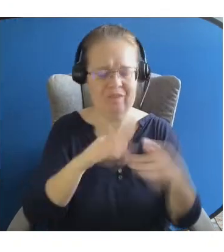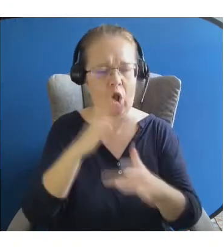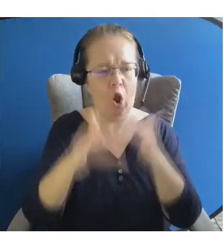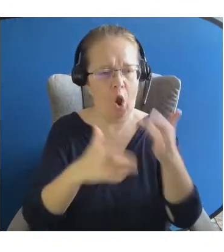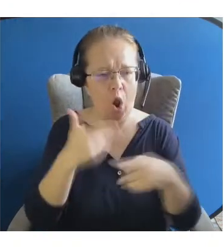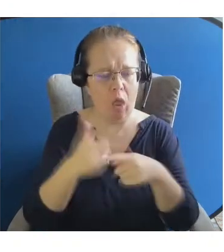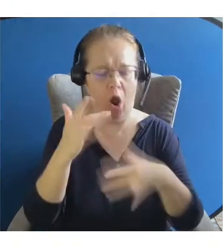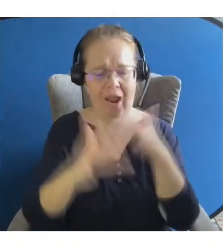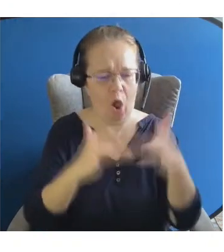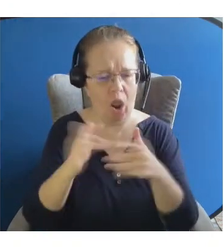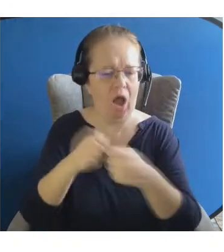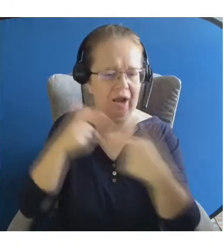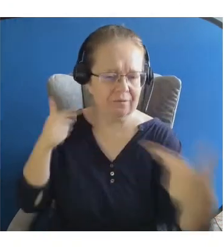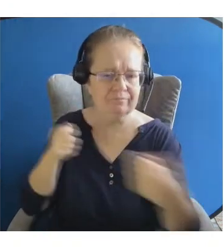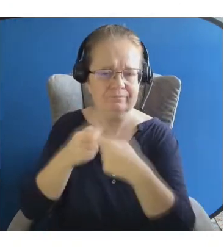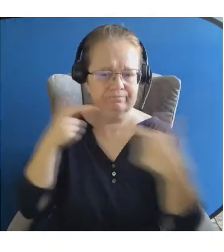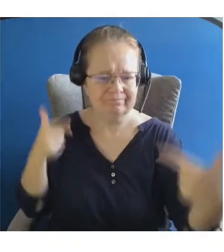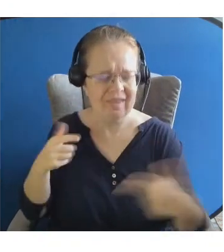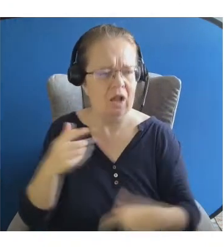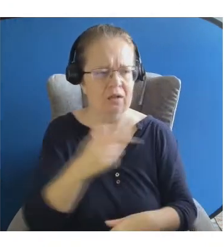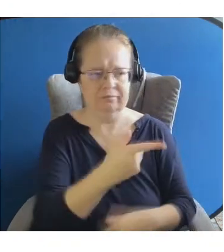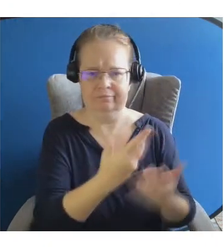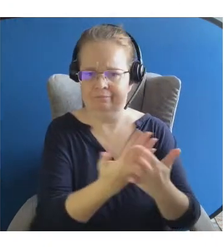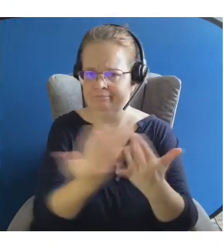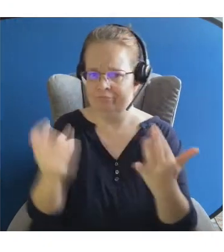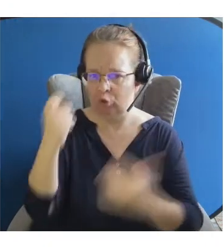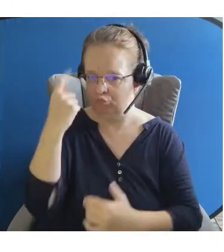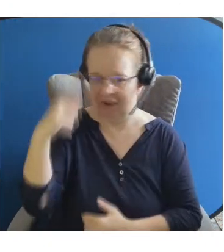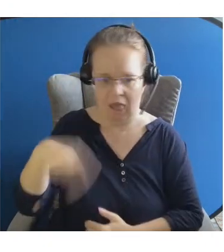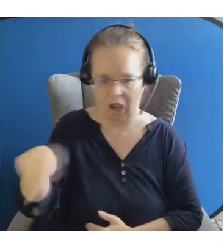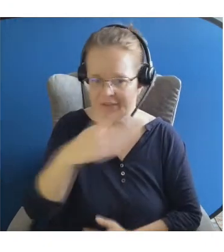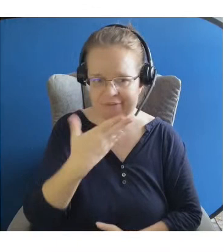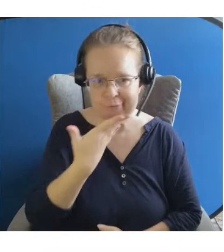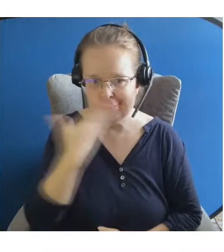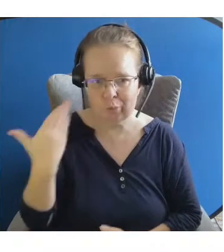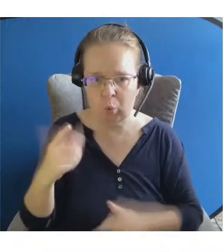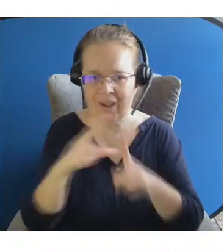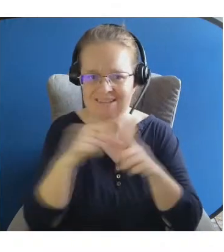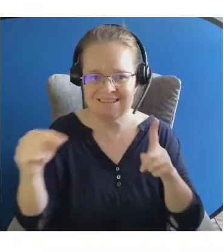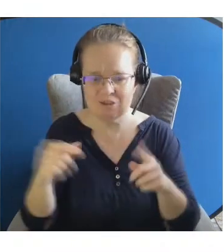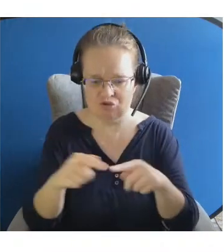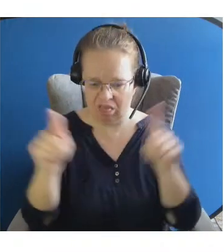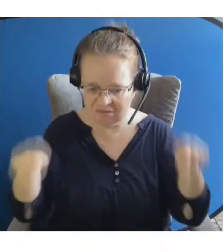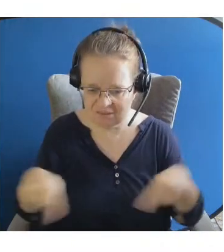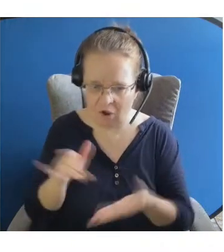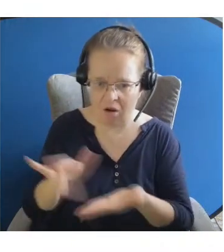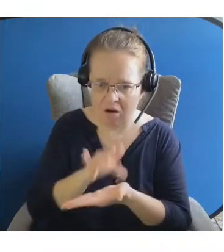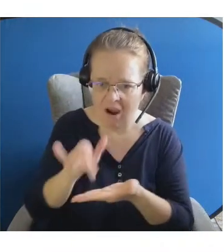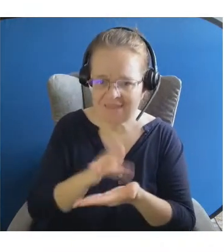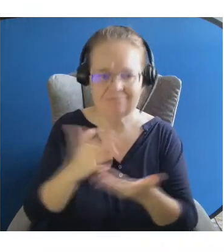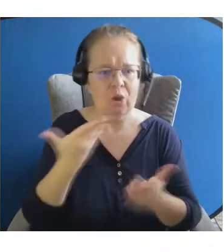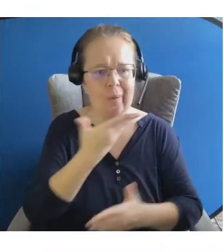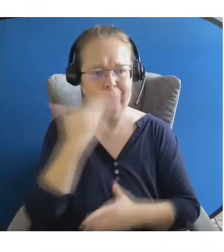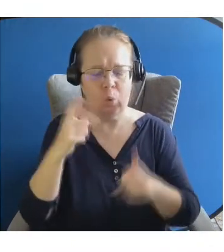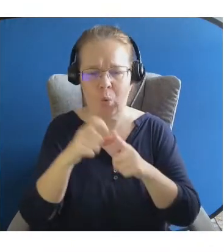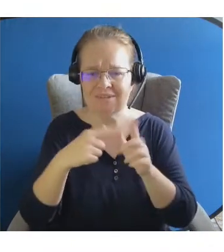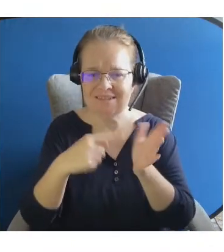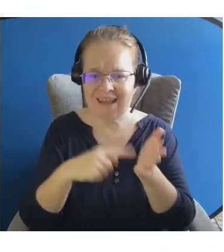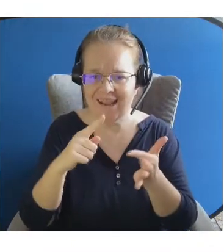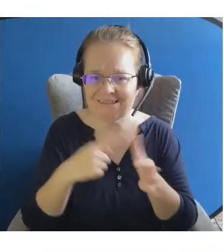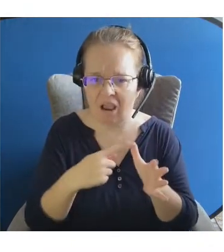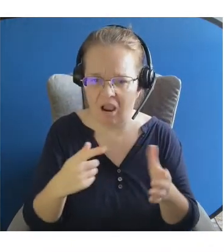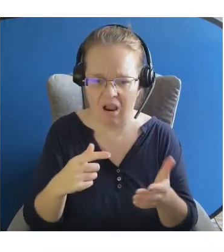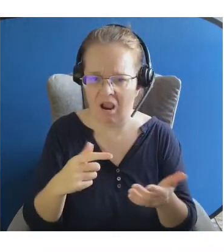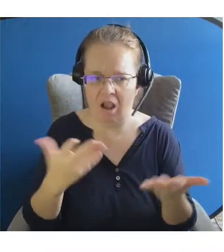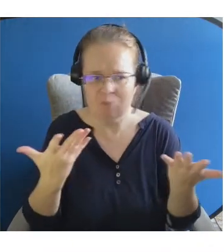access to a digital device or data, or maybe lacked digital skills. And